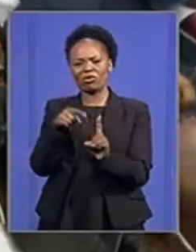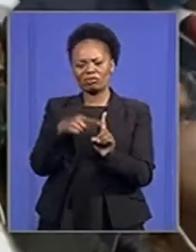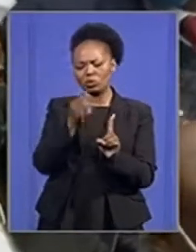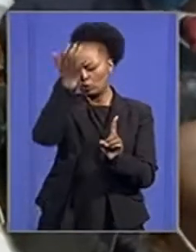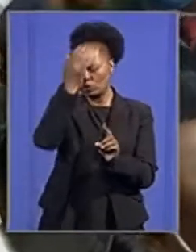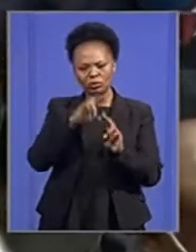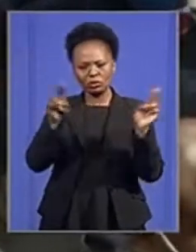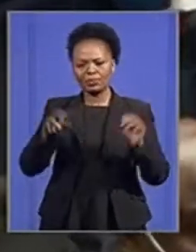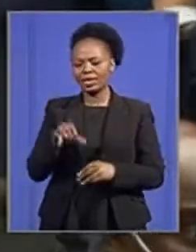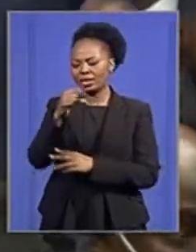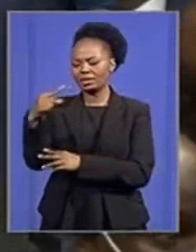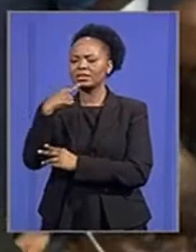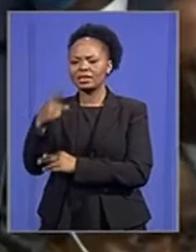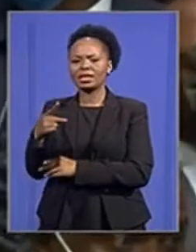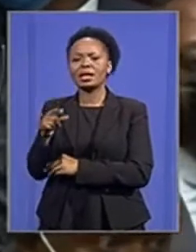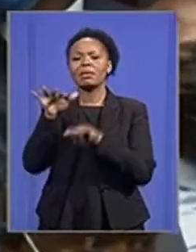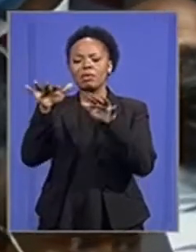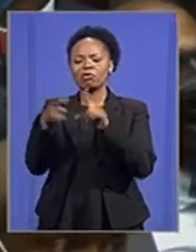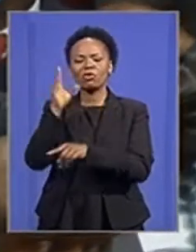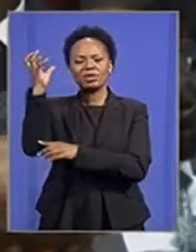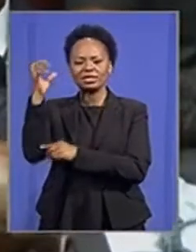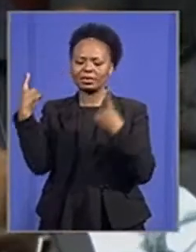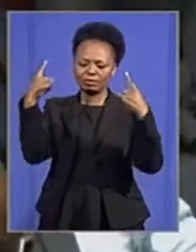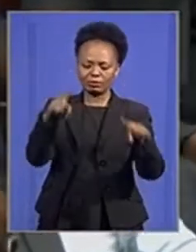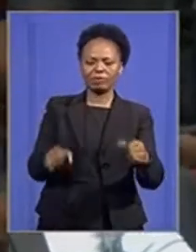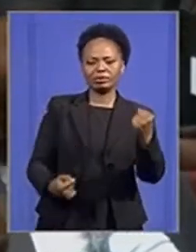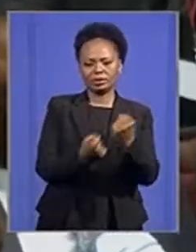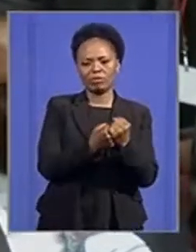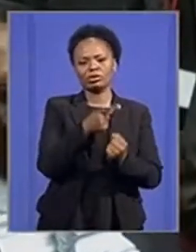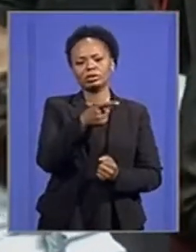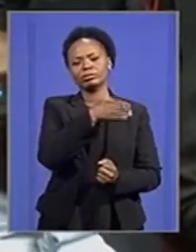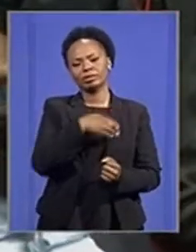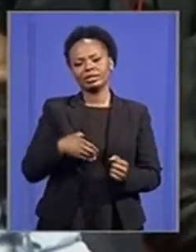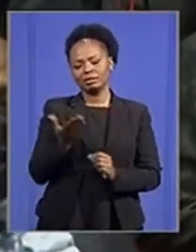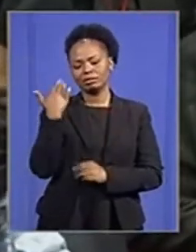ikemiseditse go tla ka balatedi botlhe ba ka kwa Free State go tla go ema Mopresidente wa maloba nokeng.